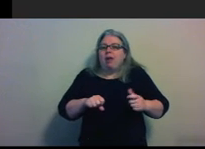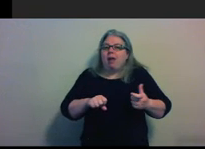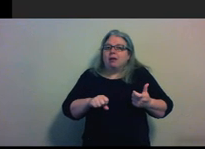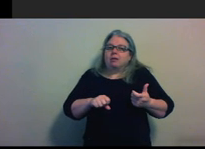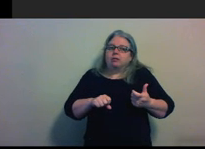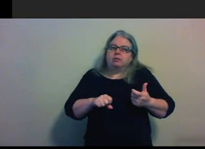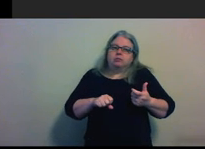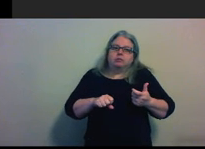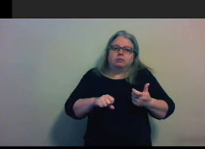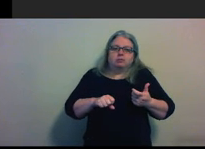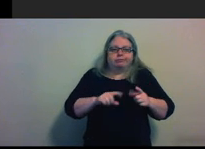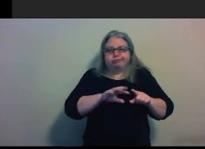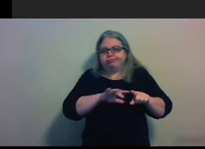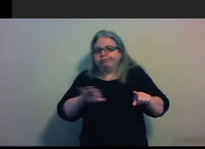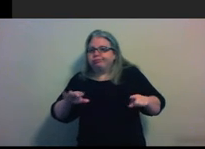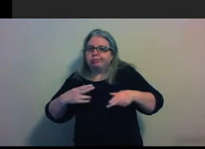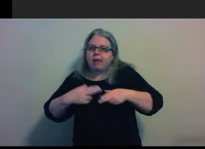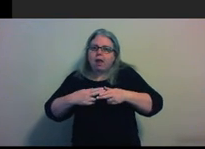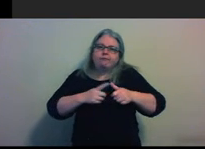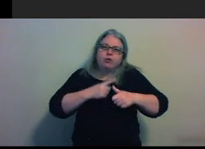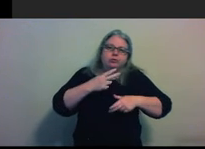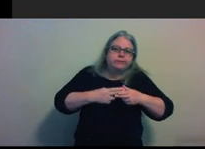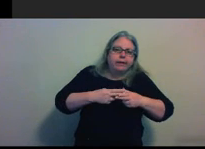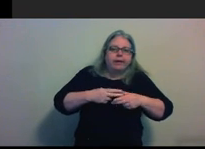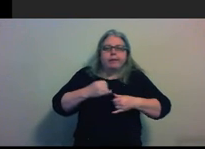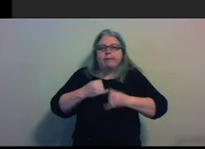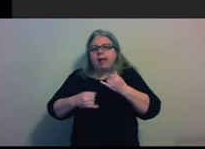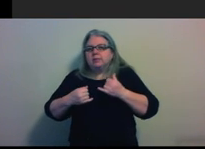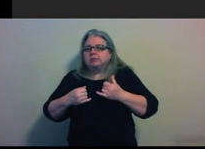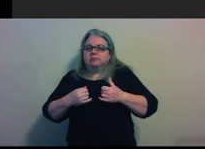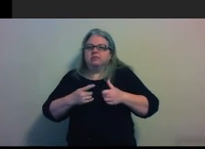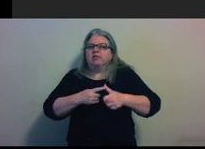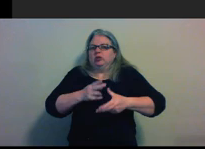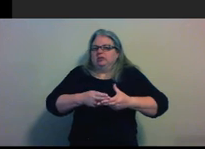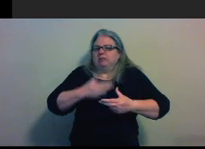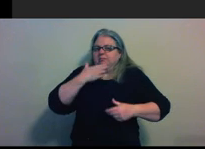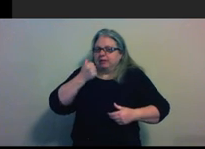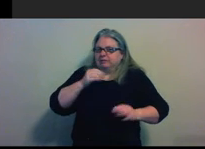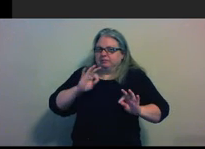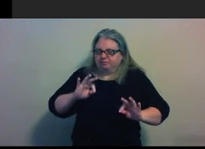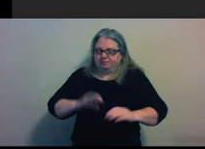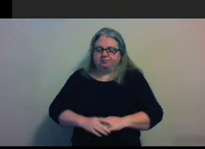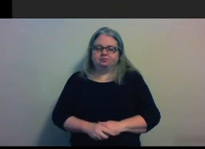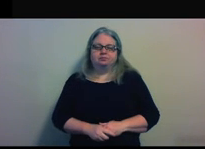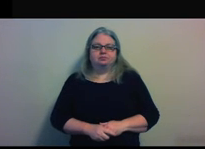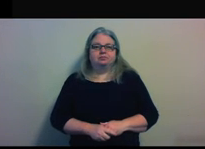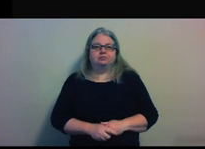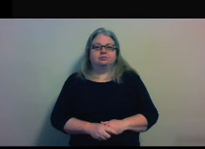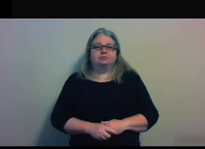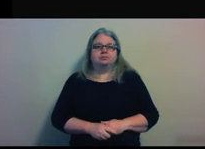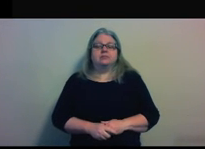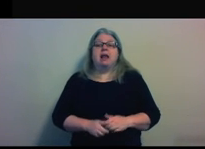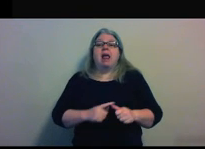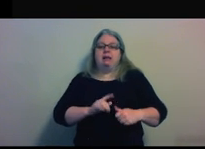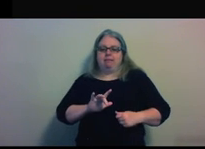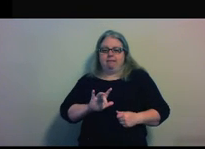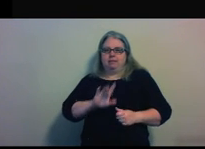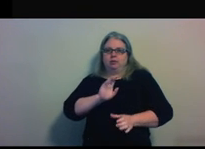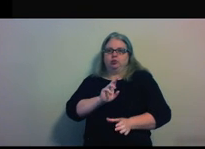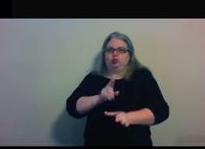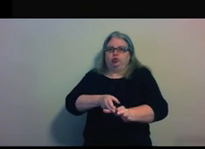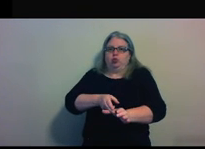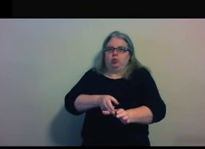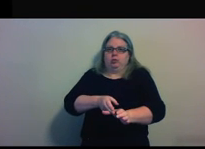of your last name as well if there are multiple people with the same name. Then what you're going to do is you're going to go ahead and join this session.